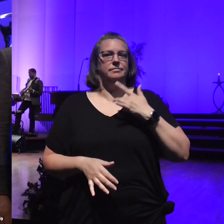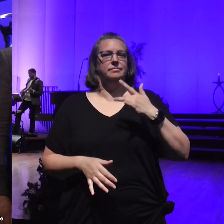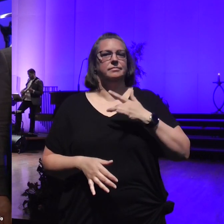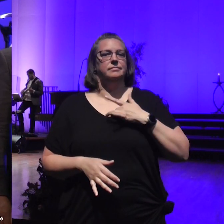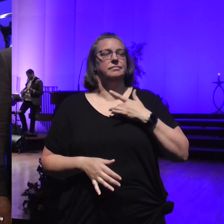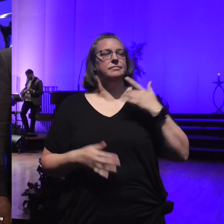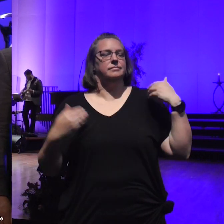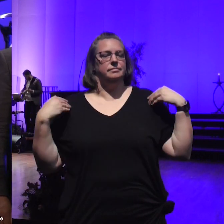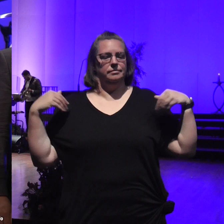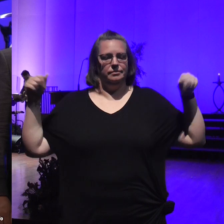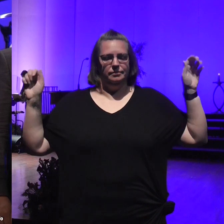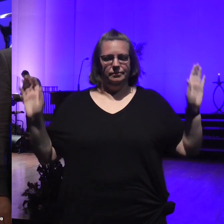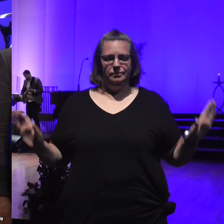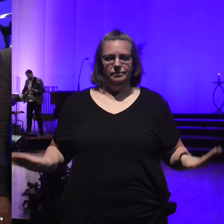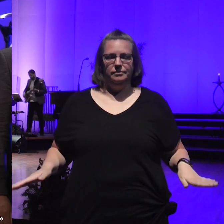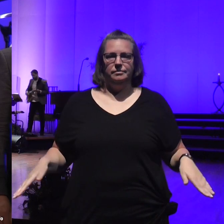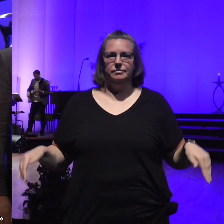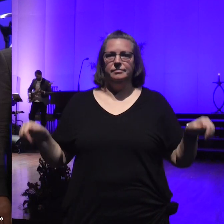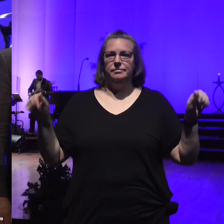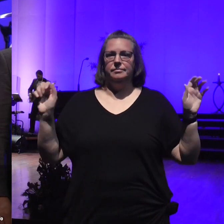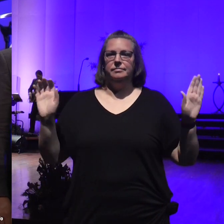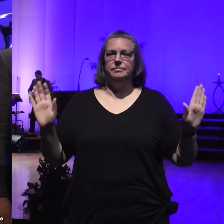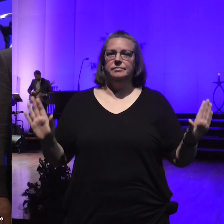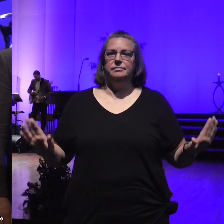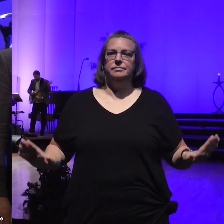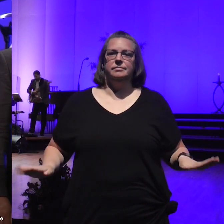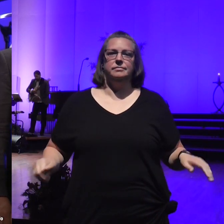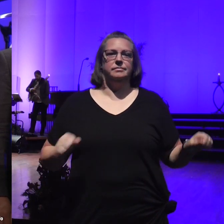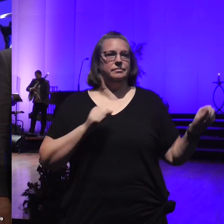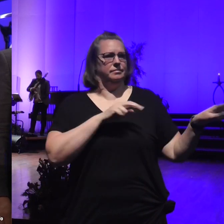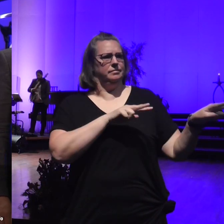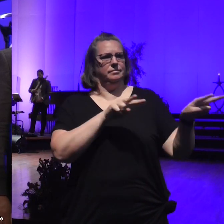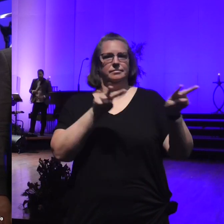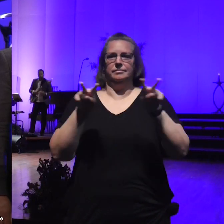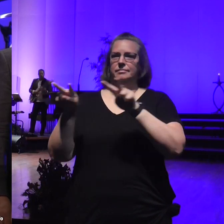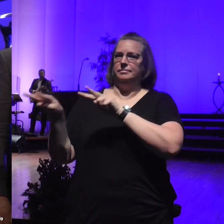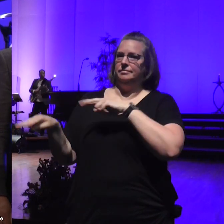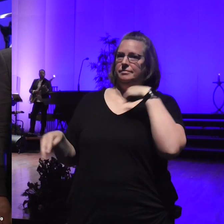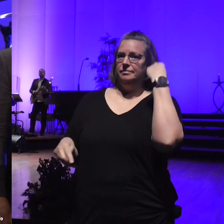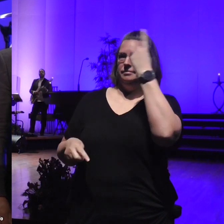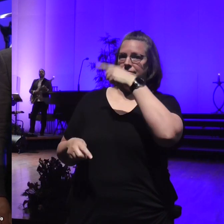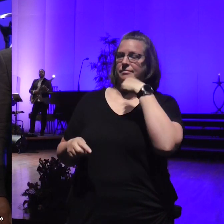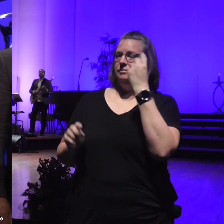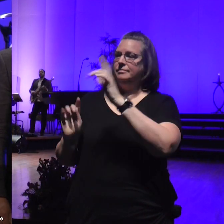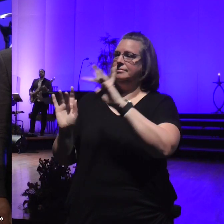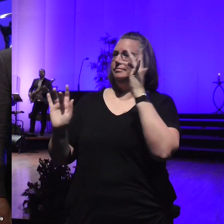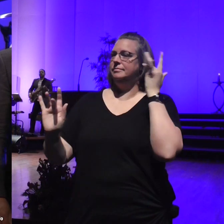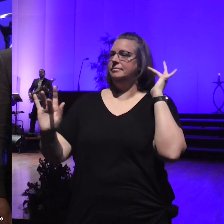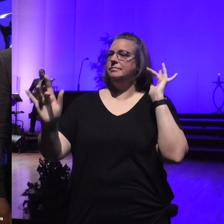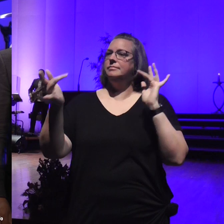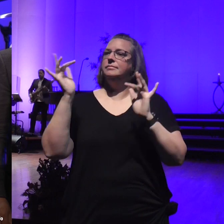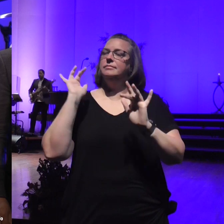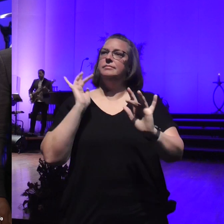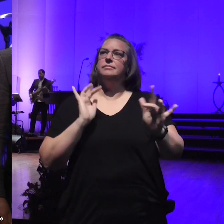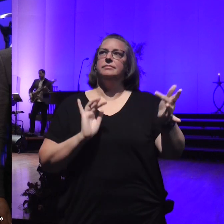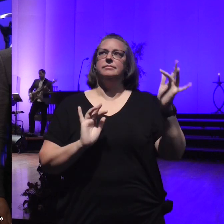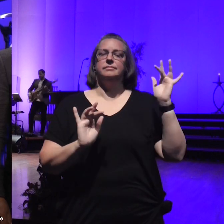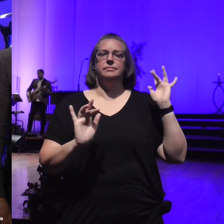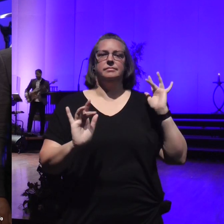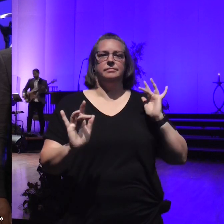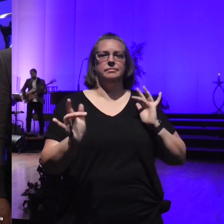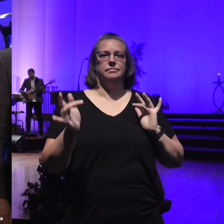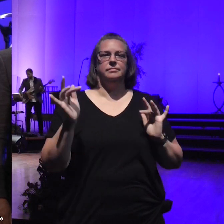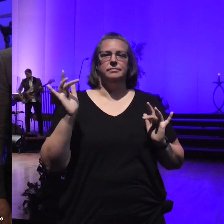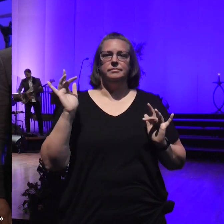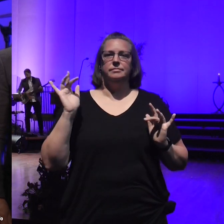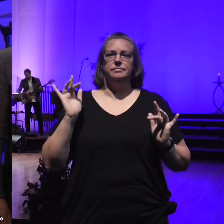I can hear the brush of angel wings. I see glory on each